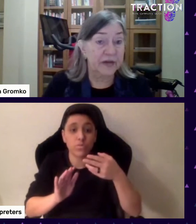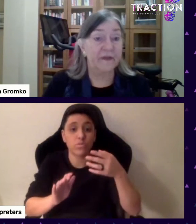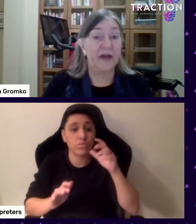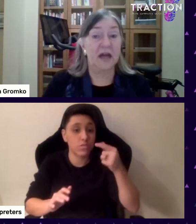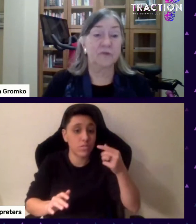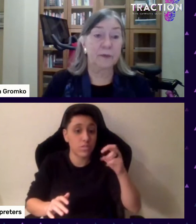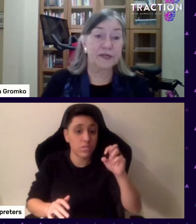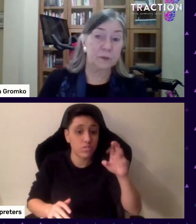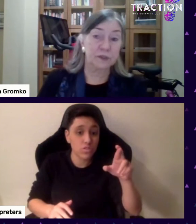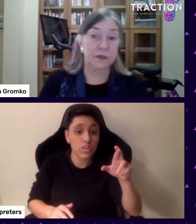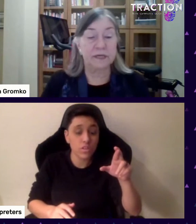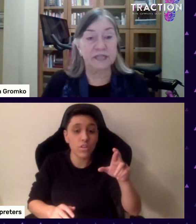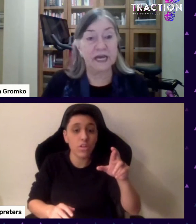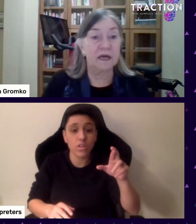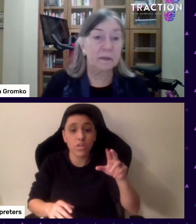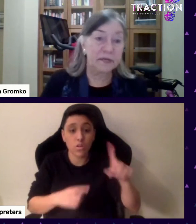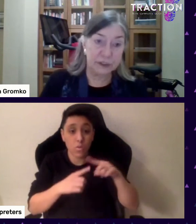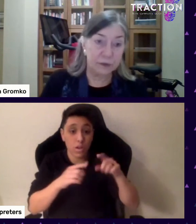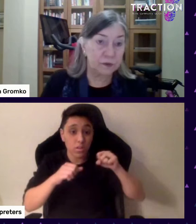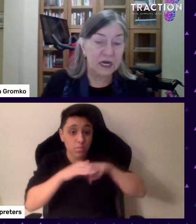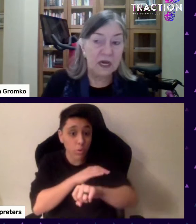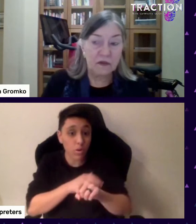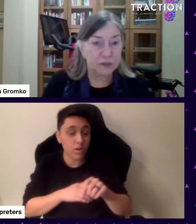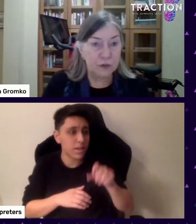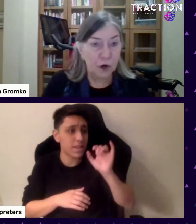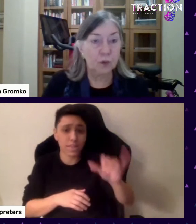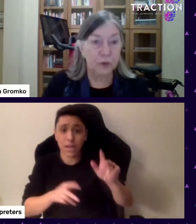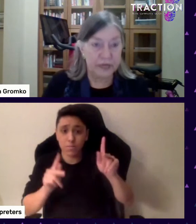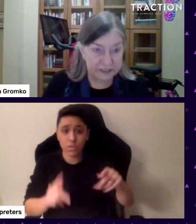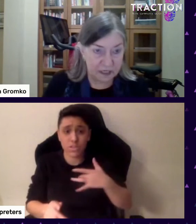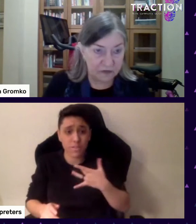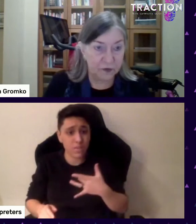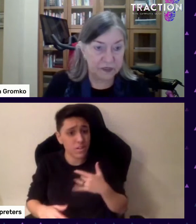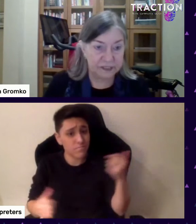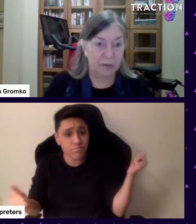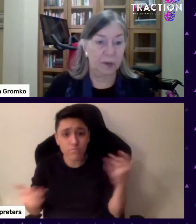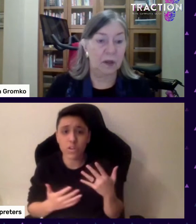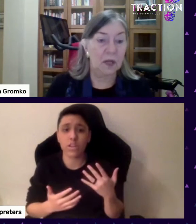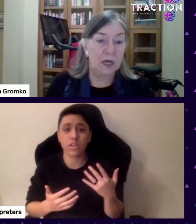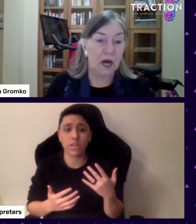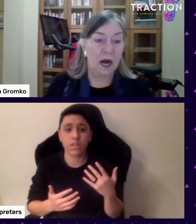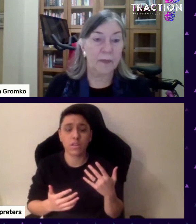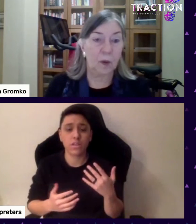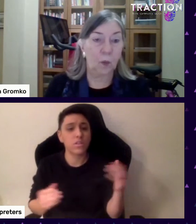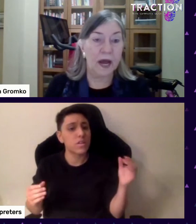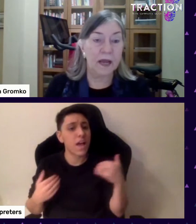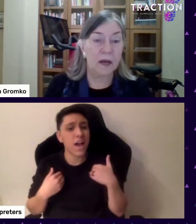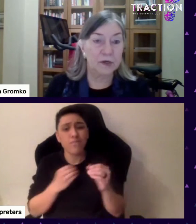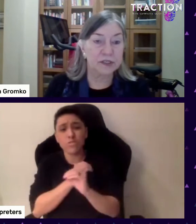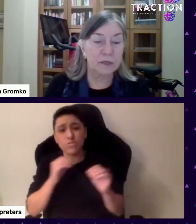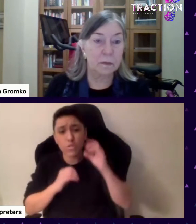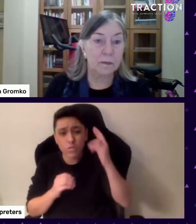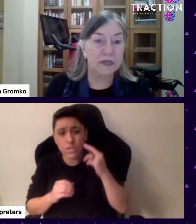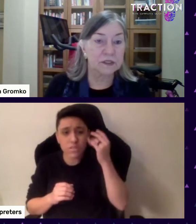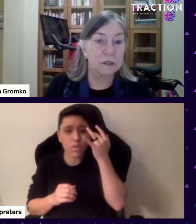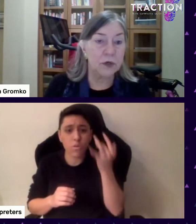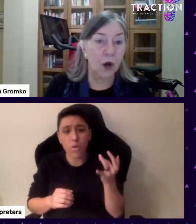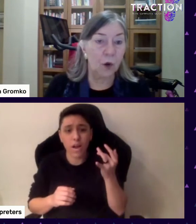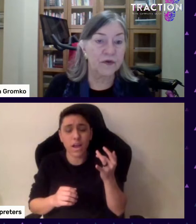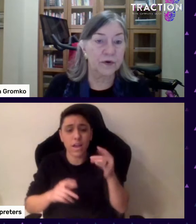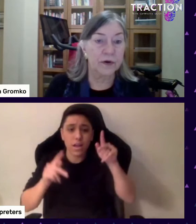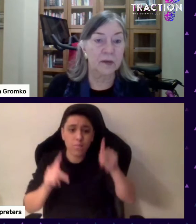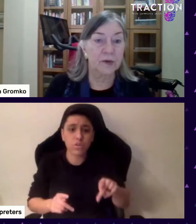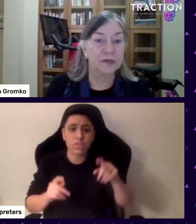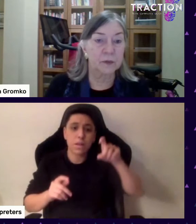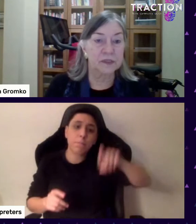really afraid that that information was going to be taken and misused. There's no reason, for example, why a person must